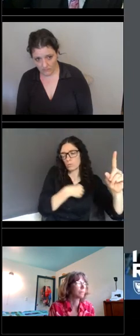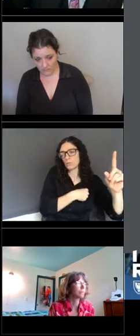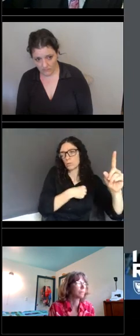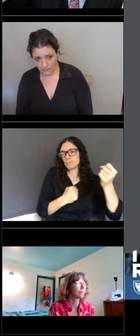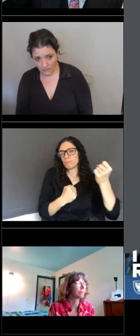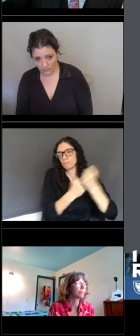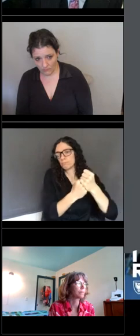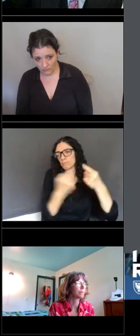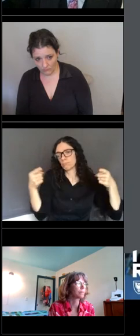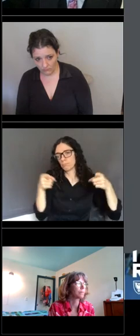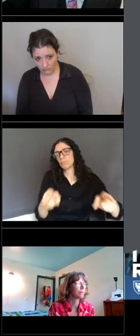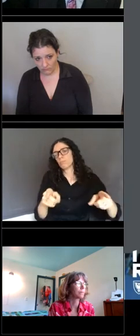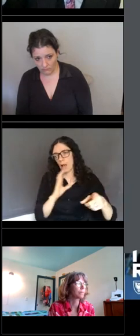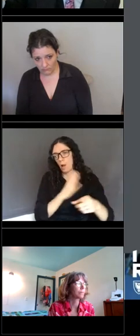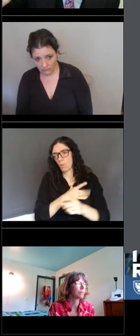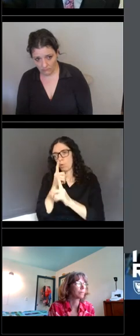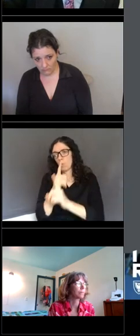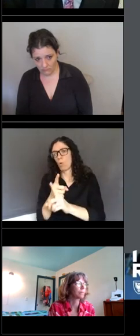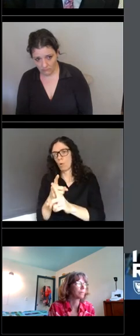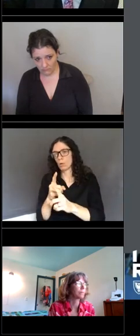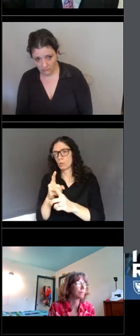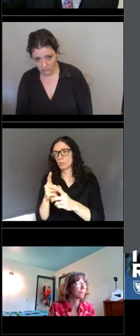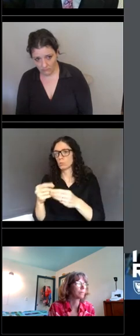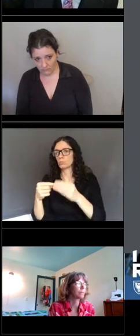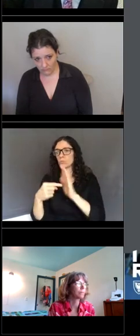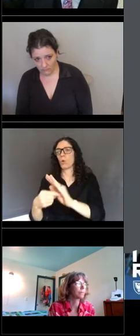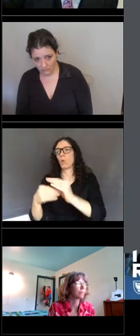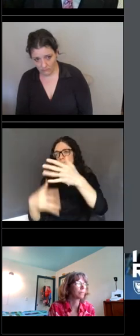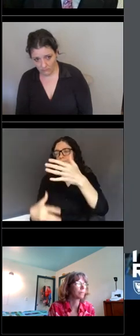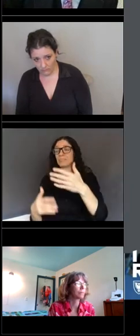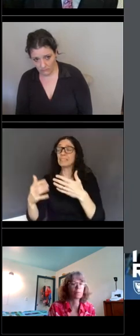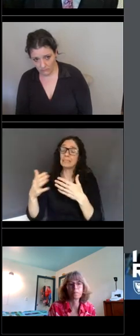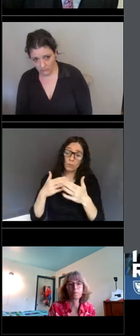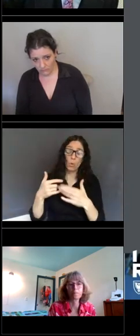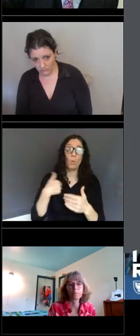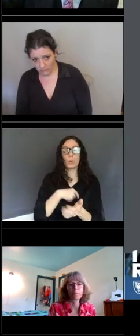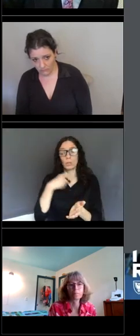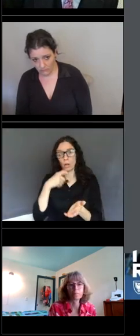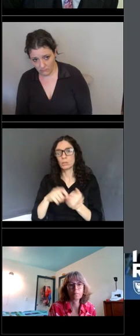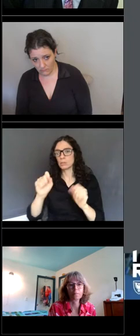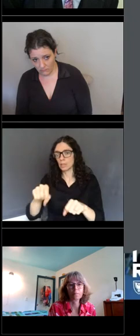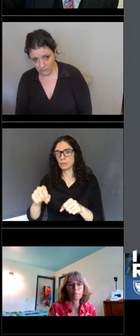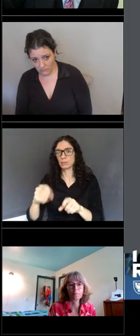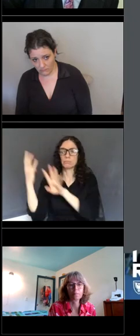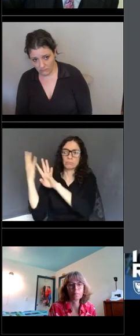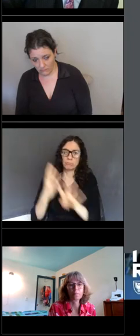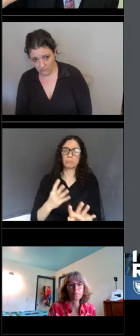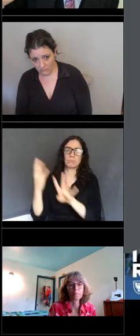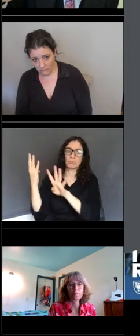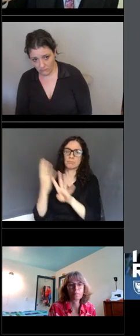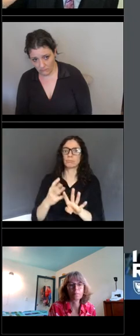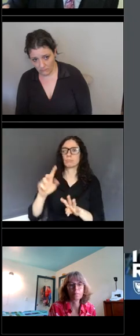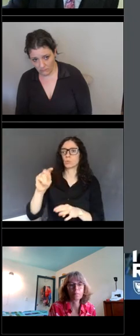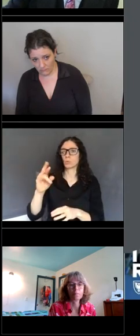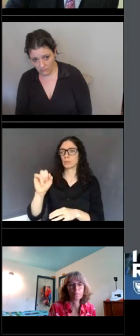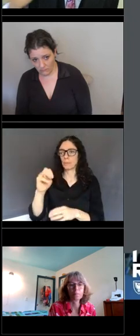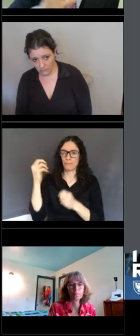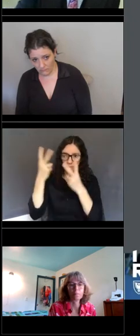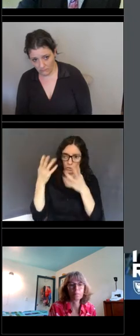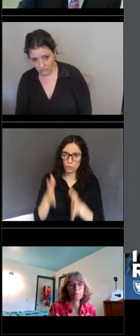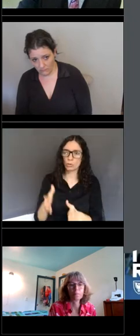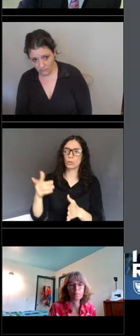that, you know, tourism, the benefits of income of having, you know, visitor experiences and whatnot has a